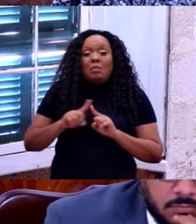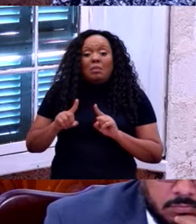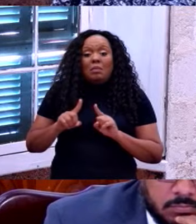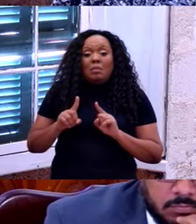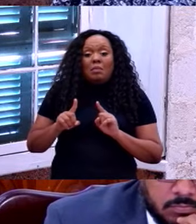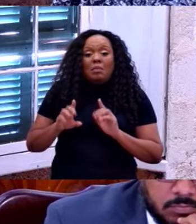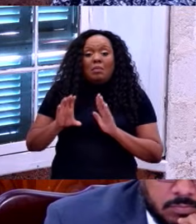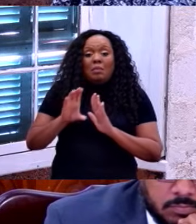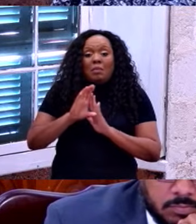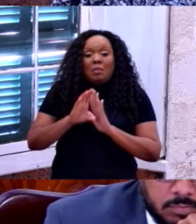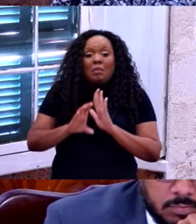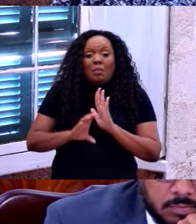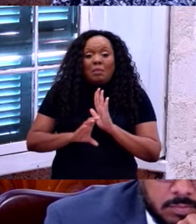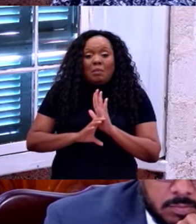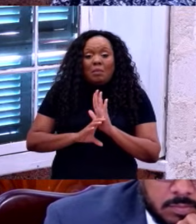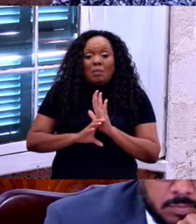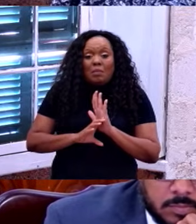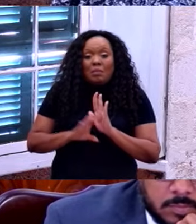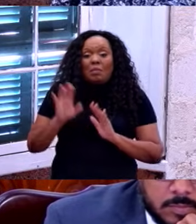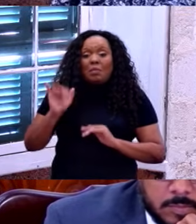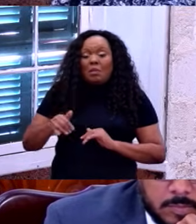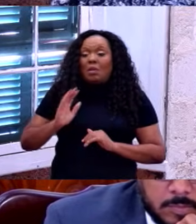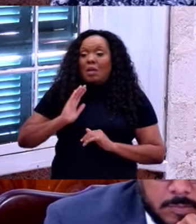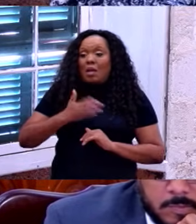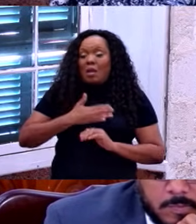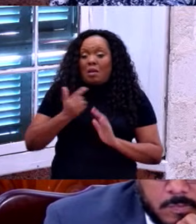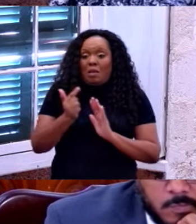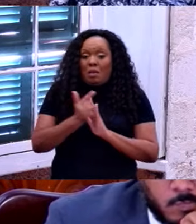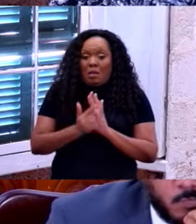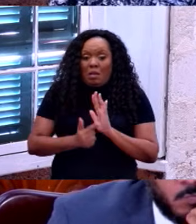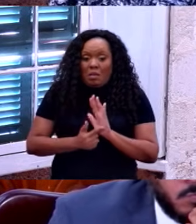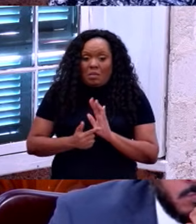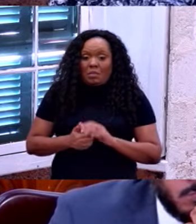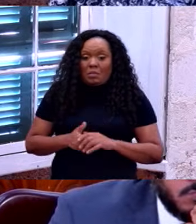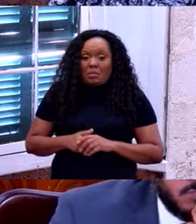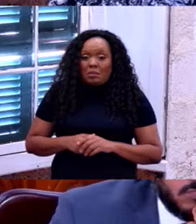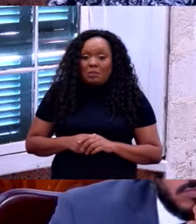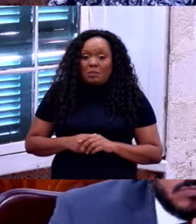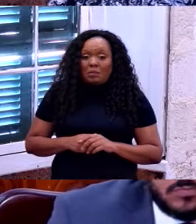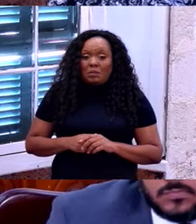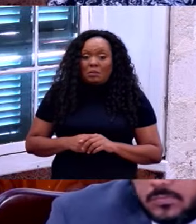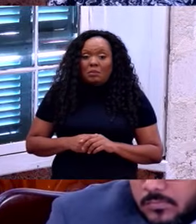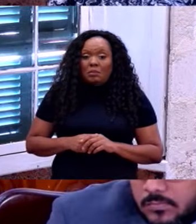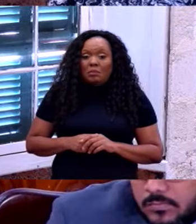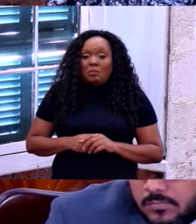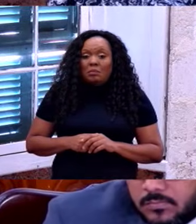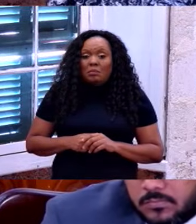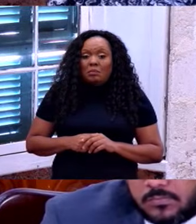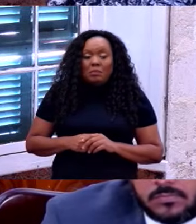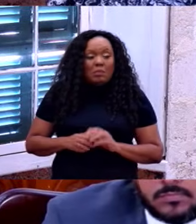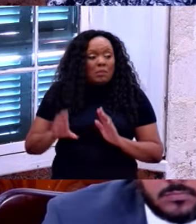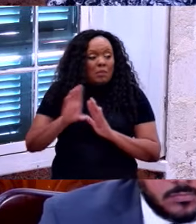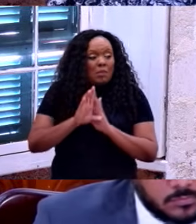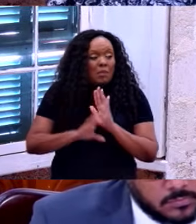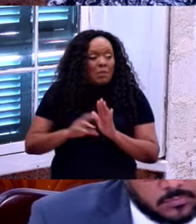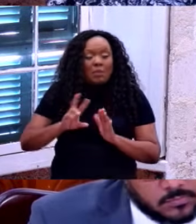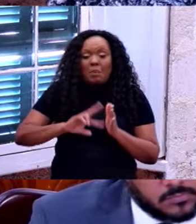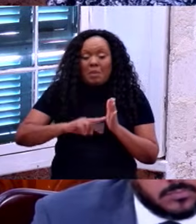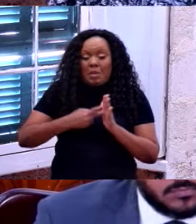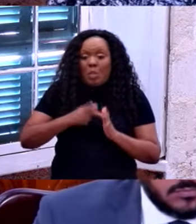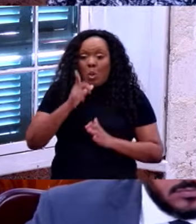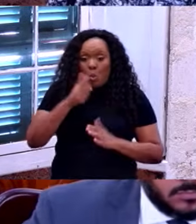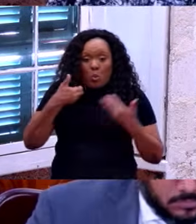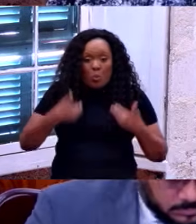the Constitution is our law. It is who we are supposed to be. It is supposed to be